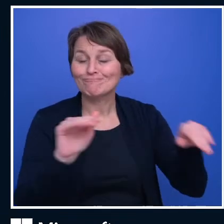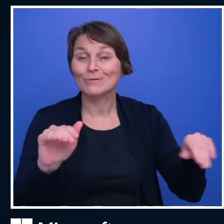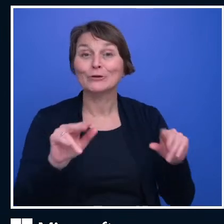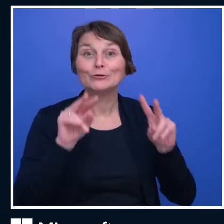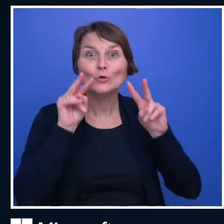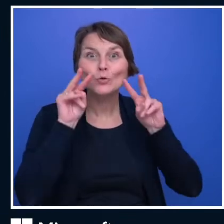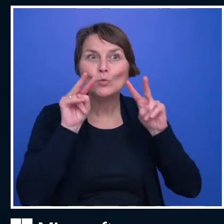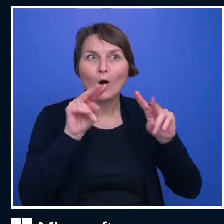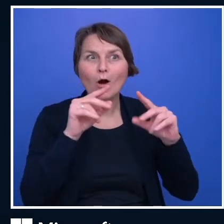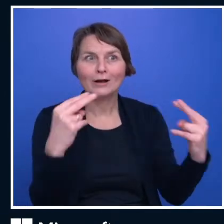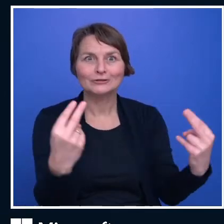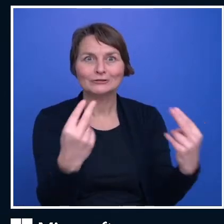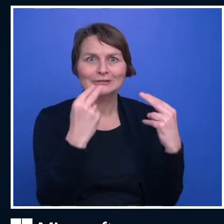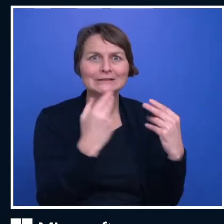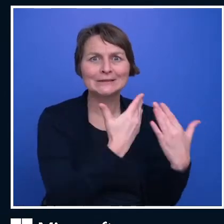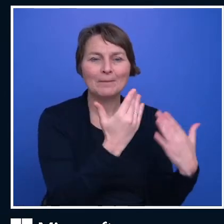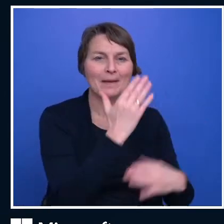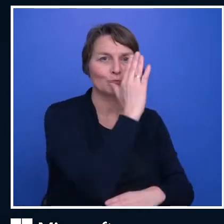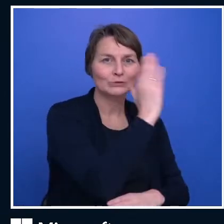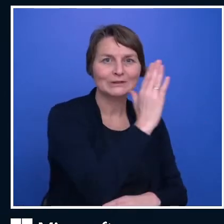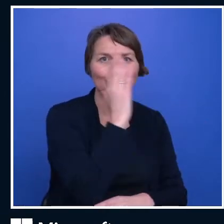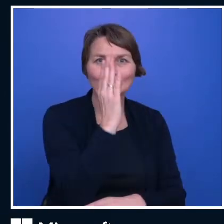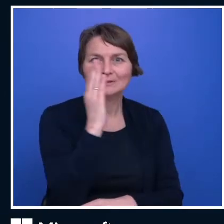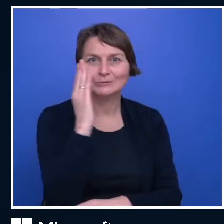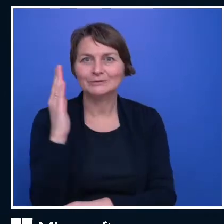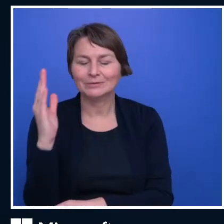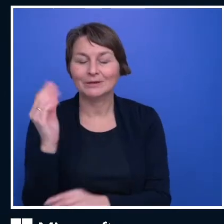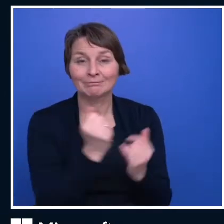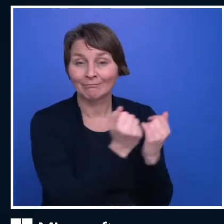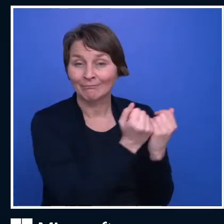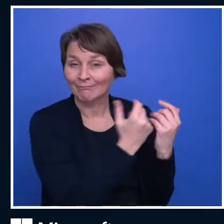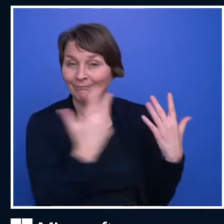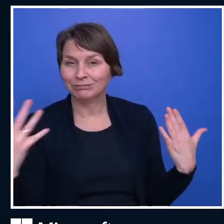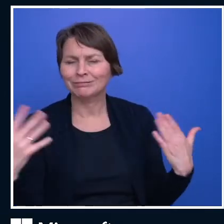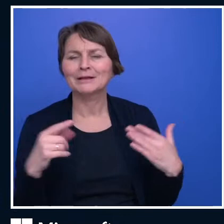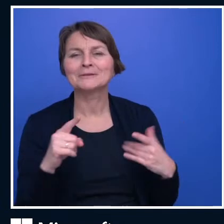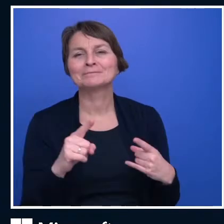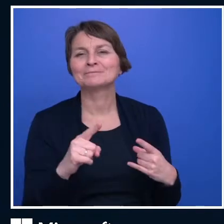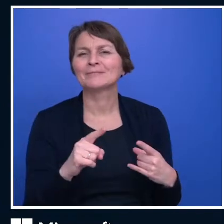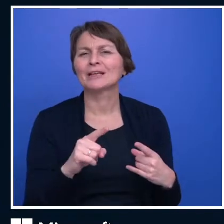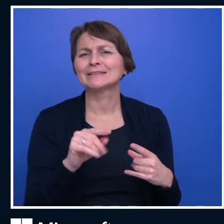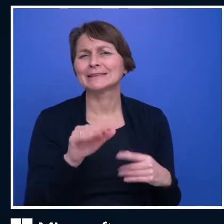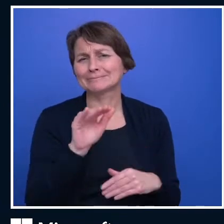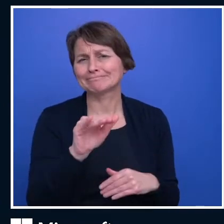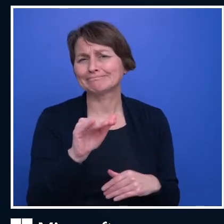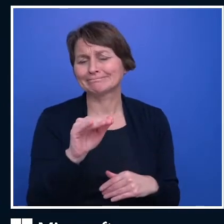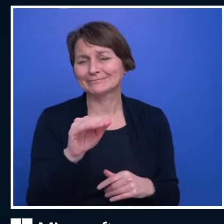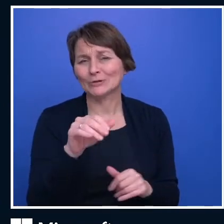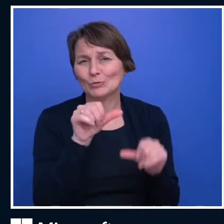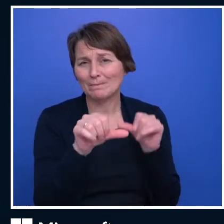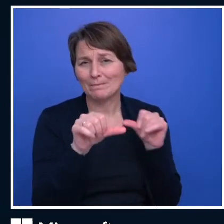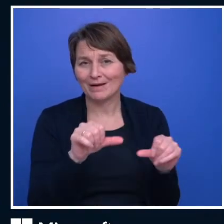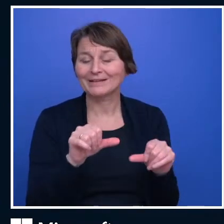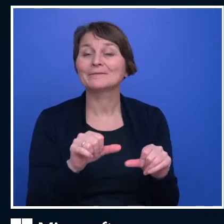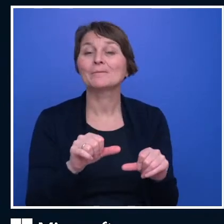here. And so what we want to do is I want to just give you that reminder that right below me, right